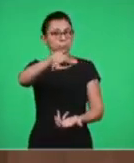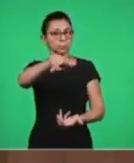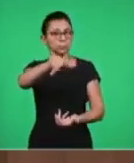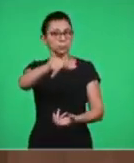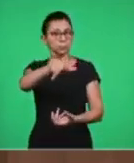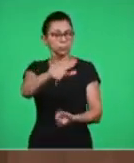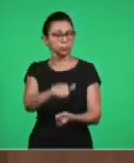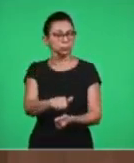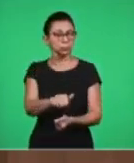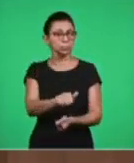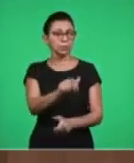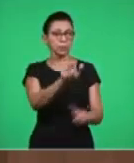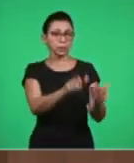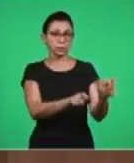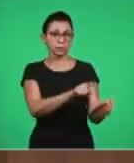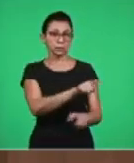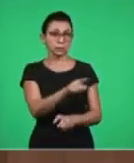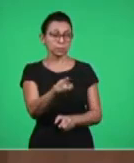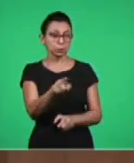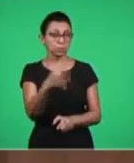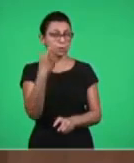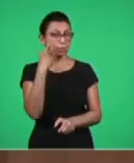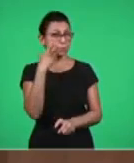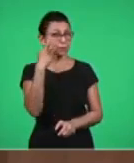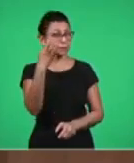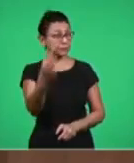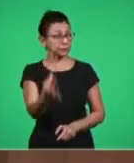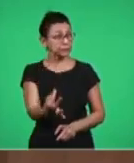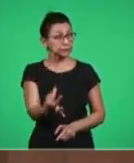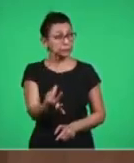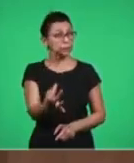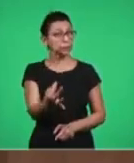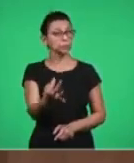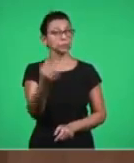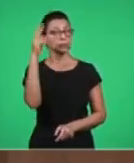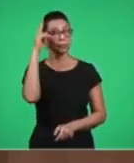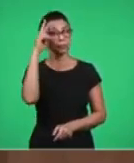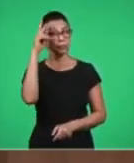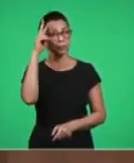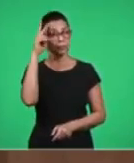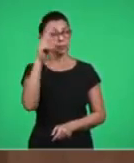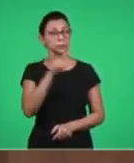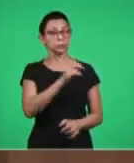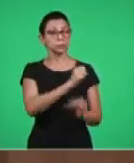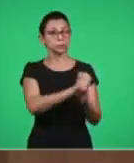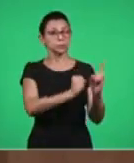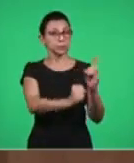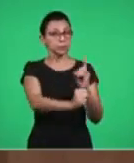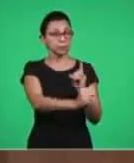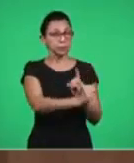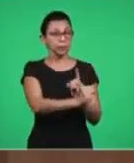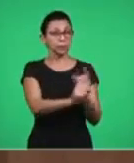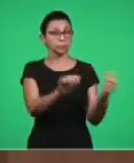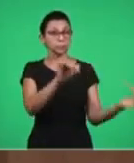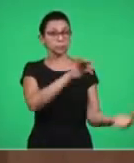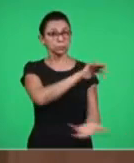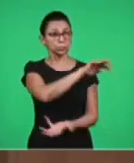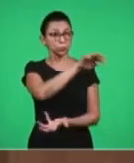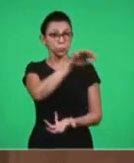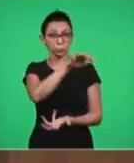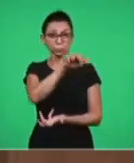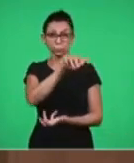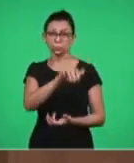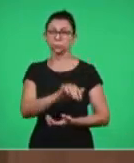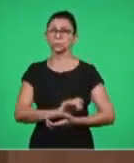may become aware, reminding the world that this